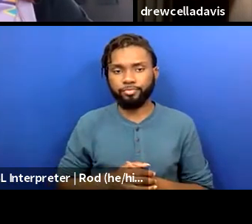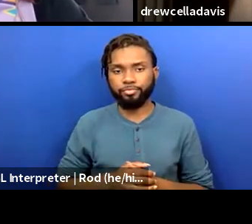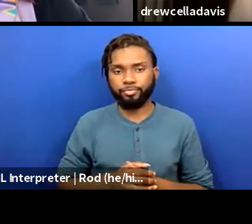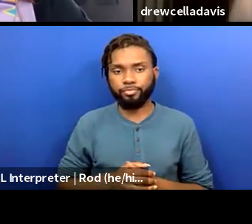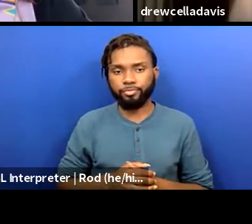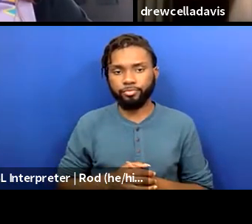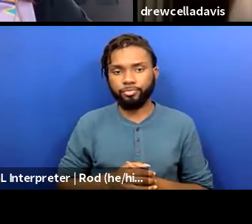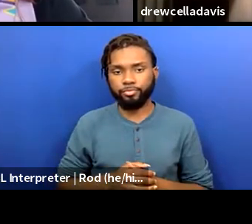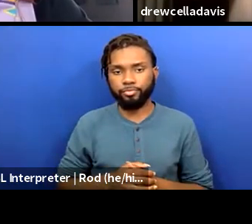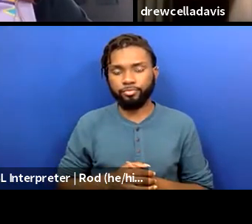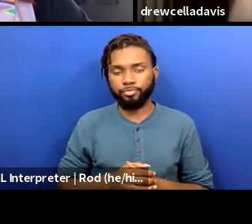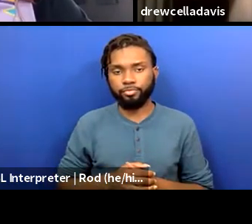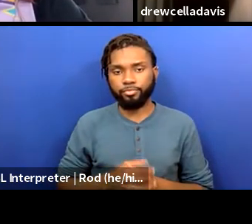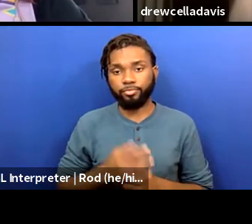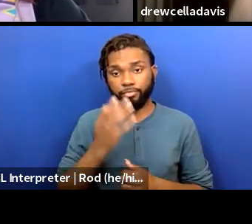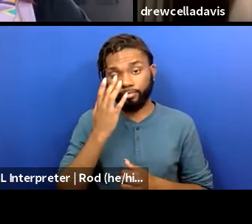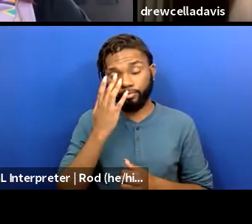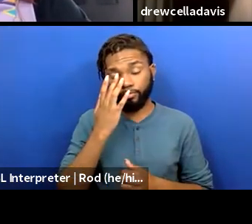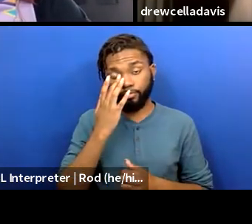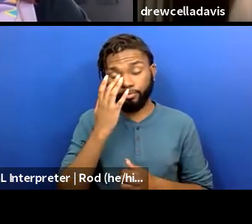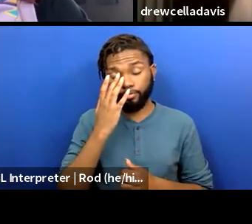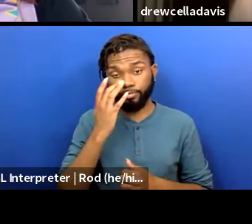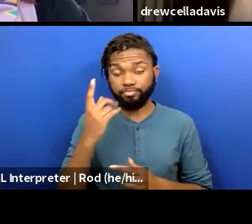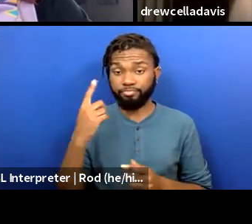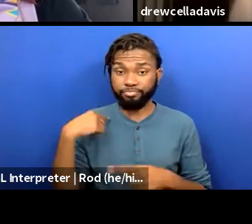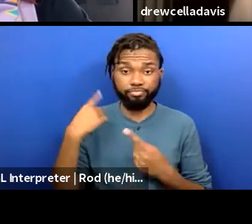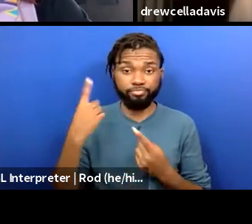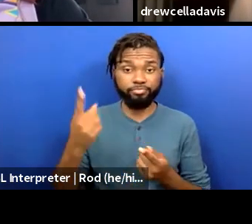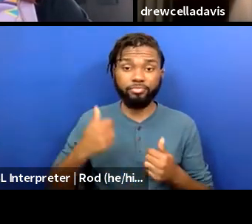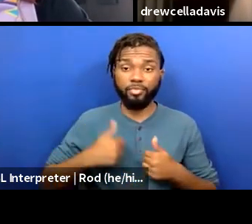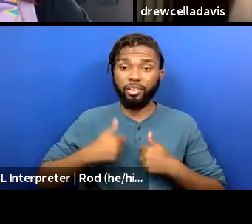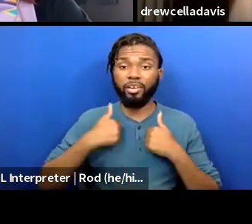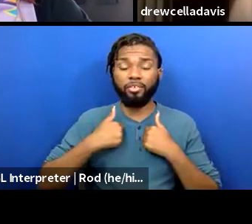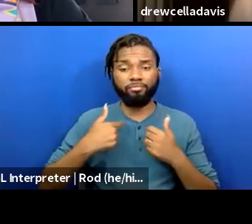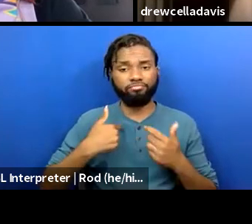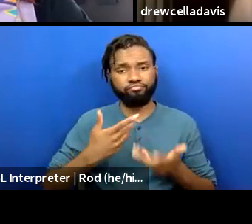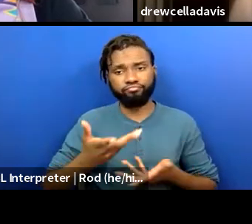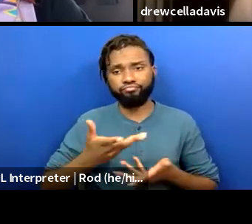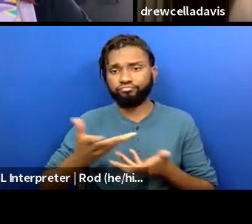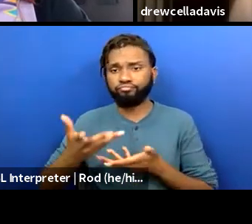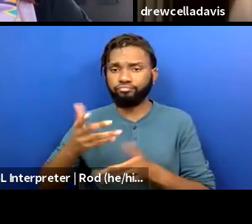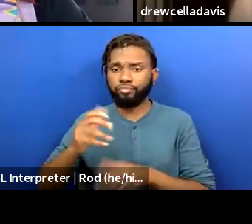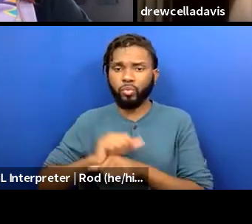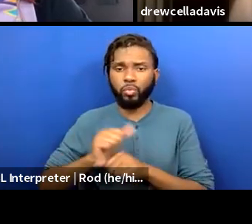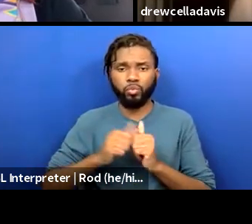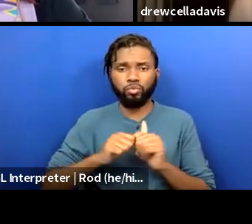I want that. I've spent my life working with children, and